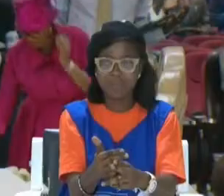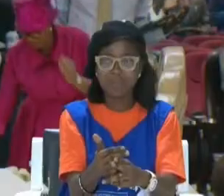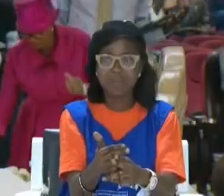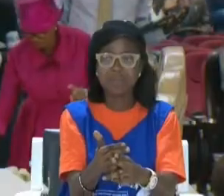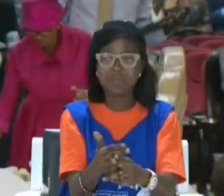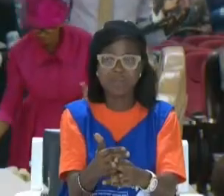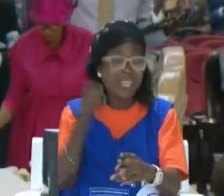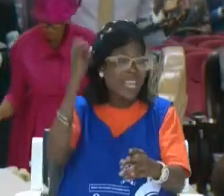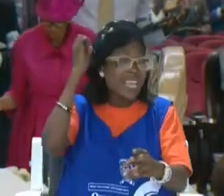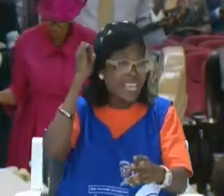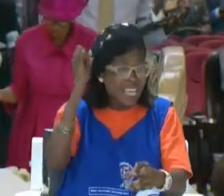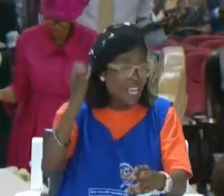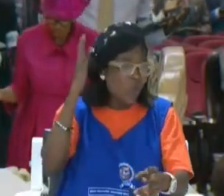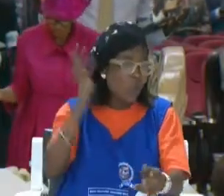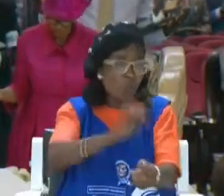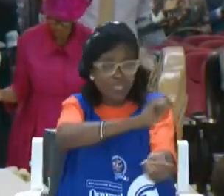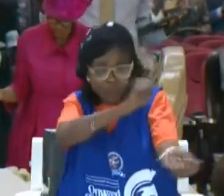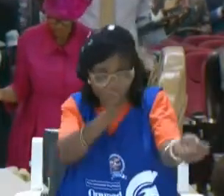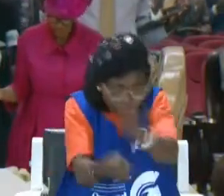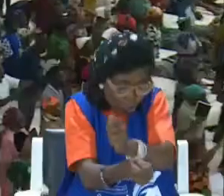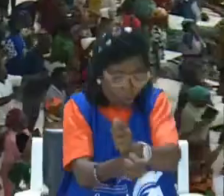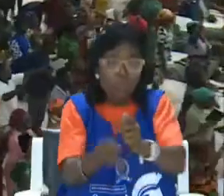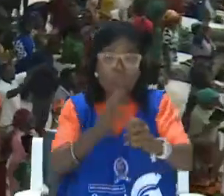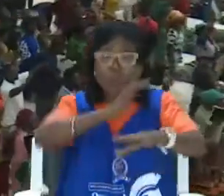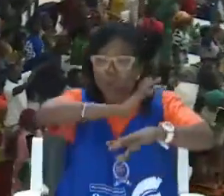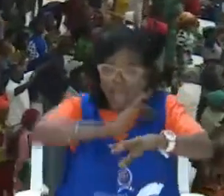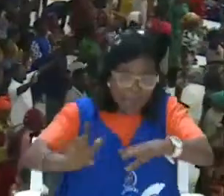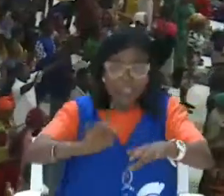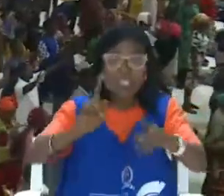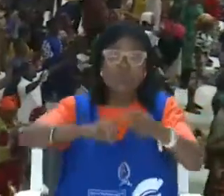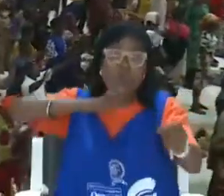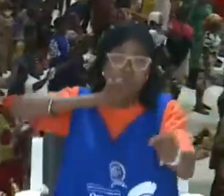Yeah. He will turn your emptiness to fullness.